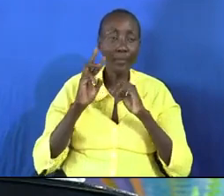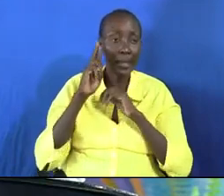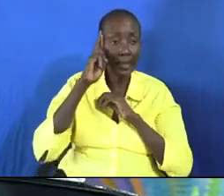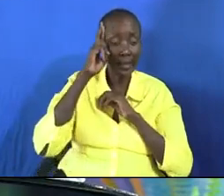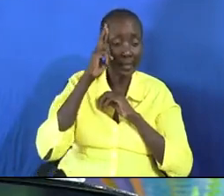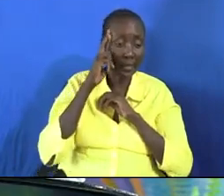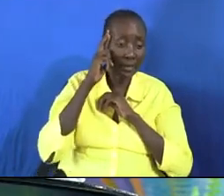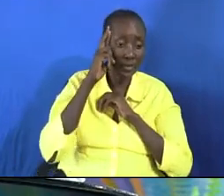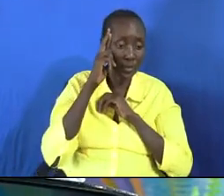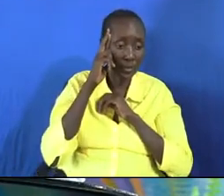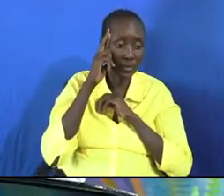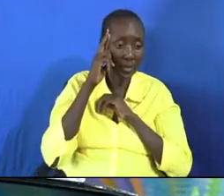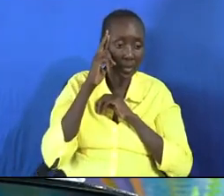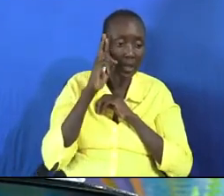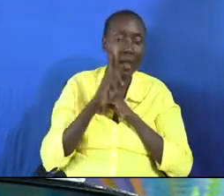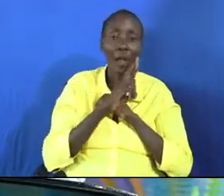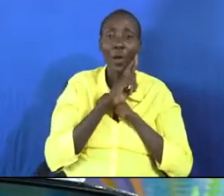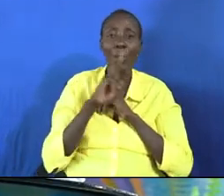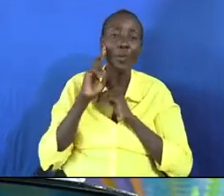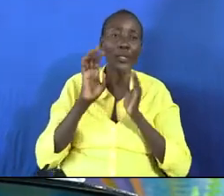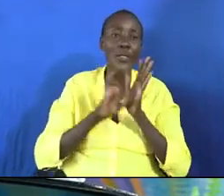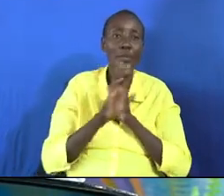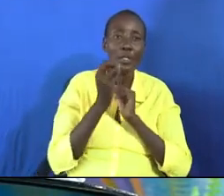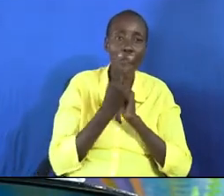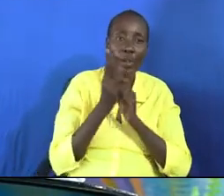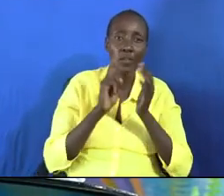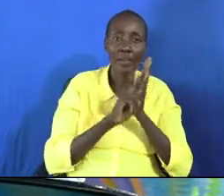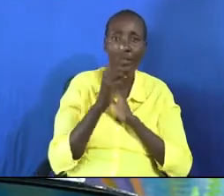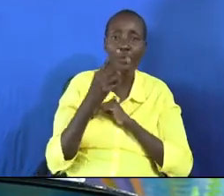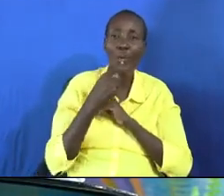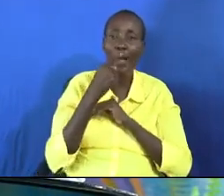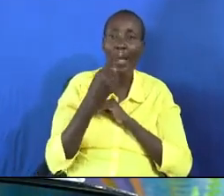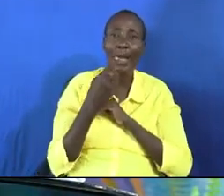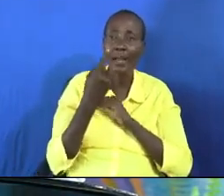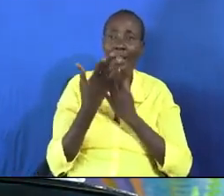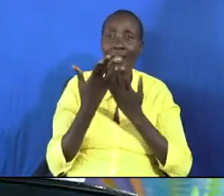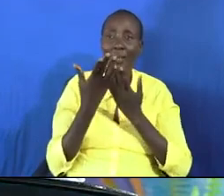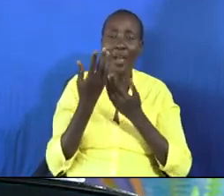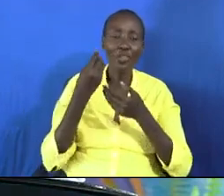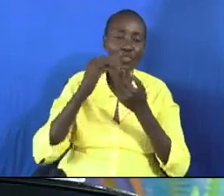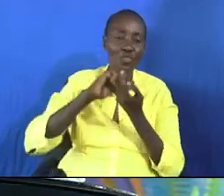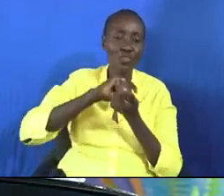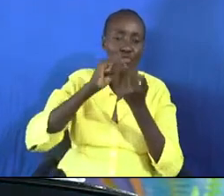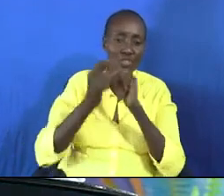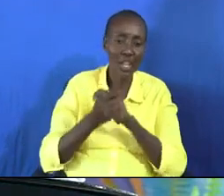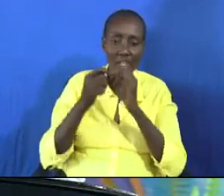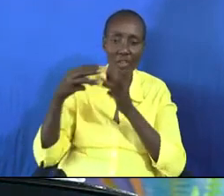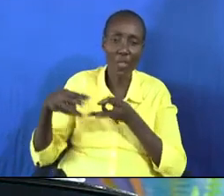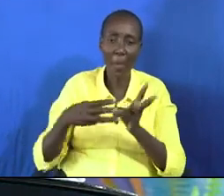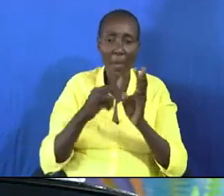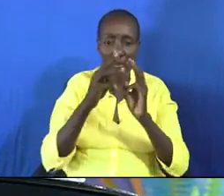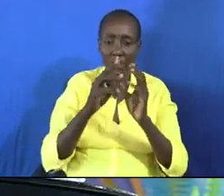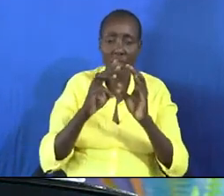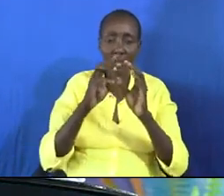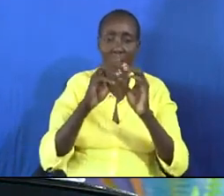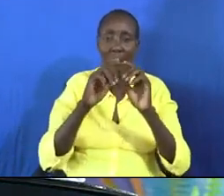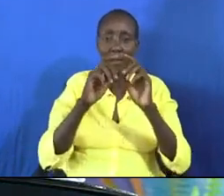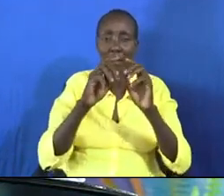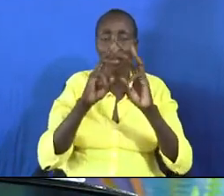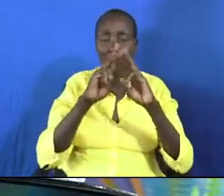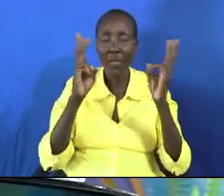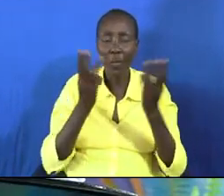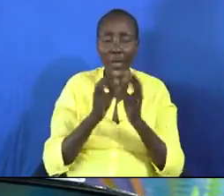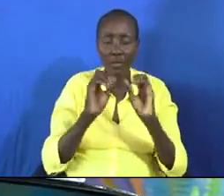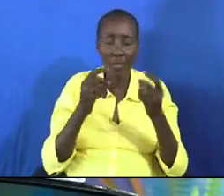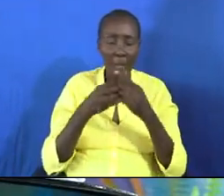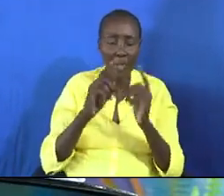why Romans 12 verse 2 says, do not conform to the ways of the world, but be transformed by the